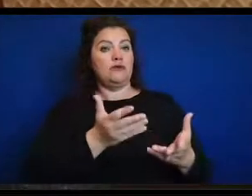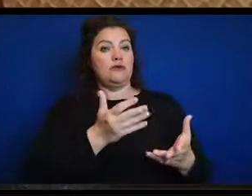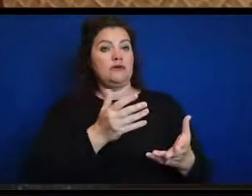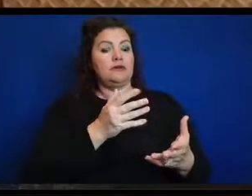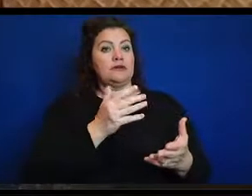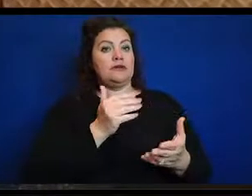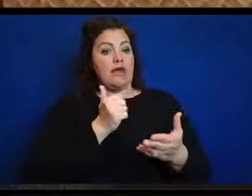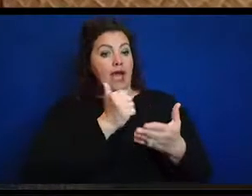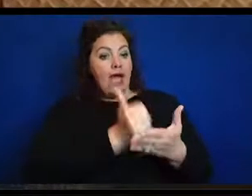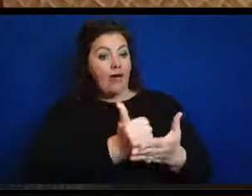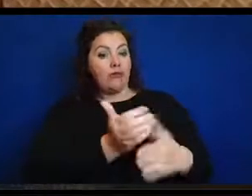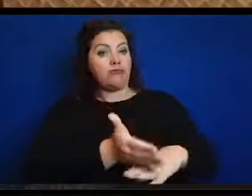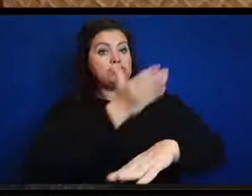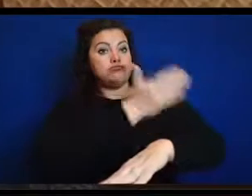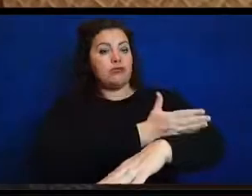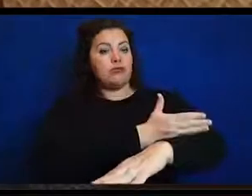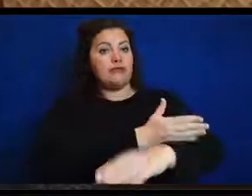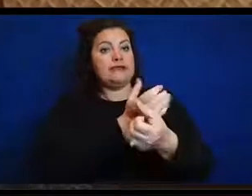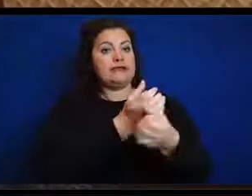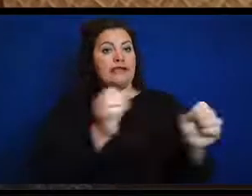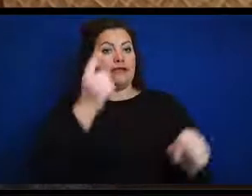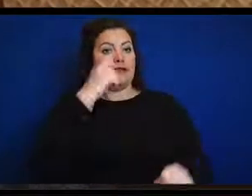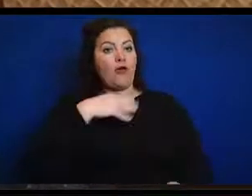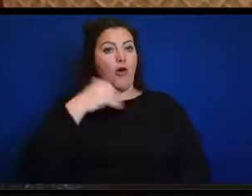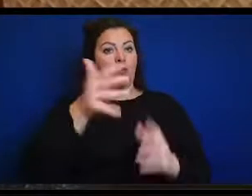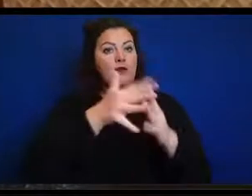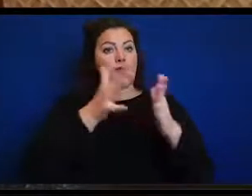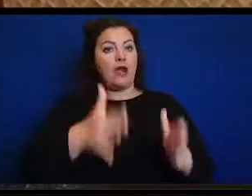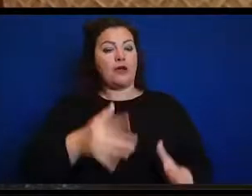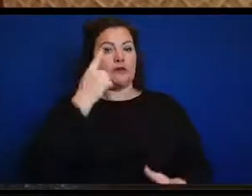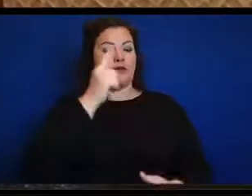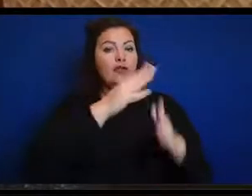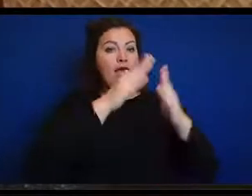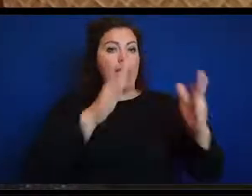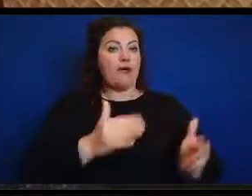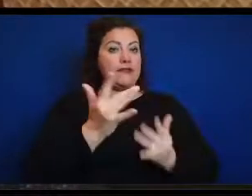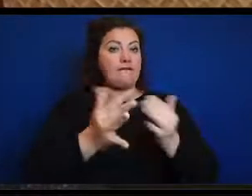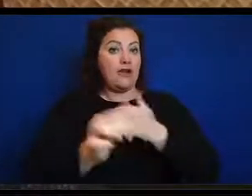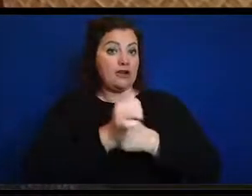to increase the safety of older Americans towards housing fire dangers?